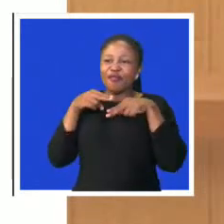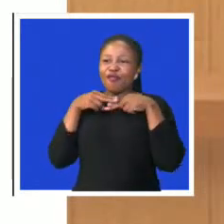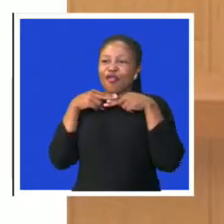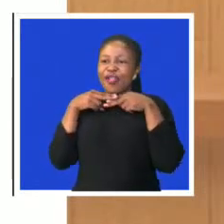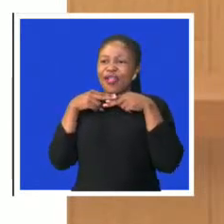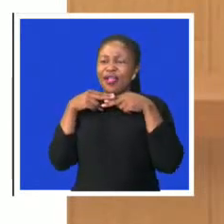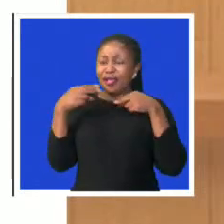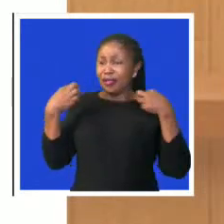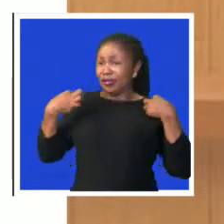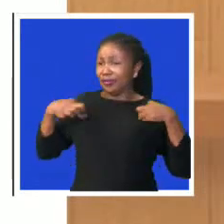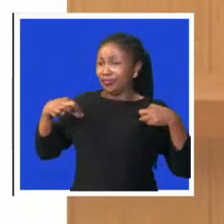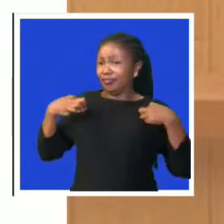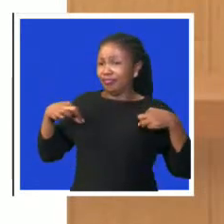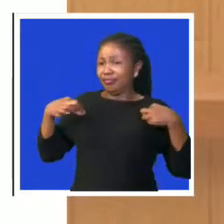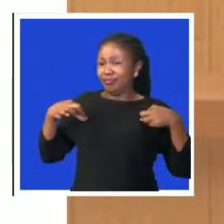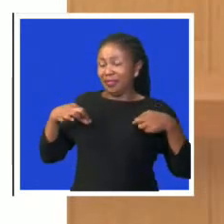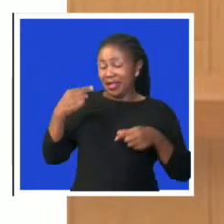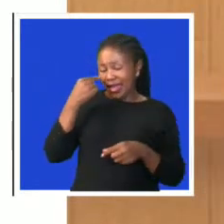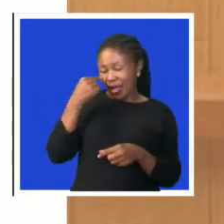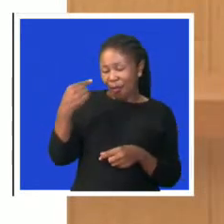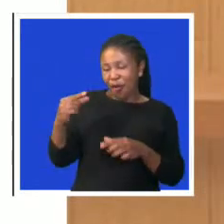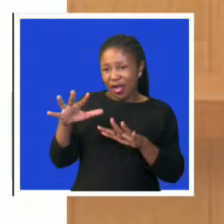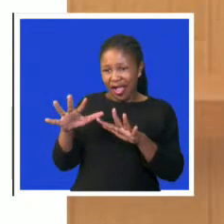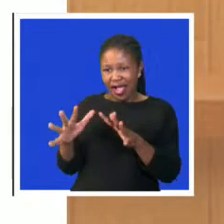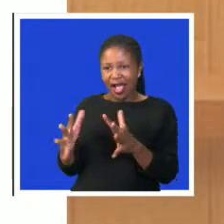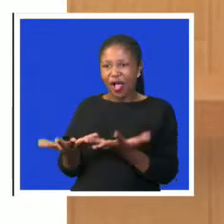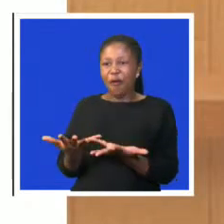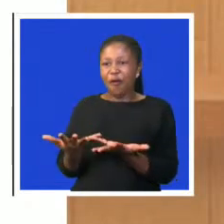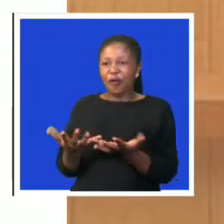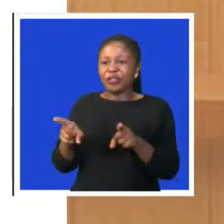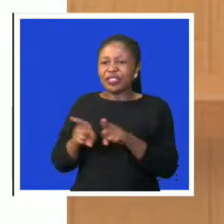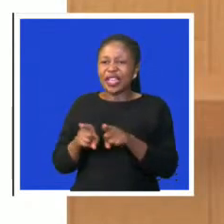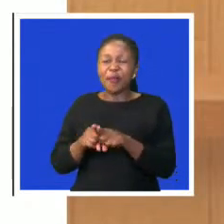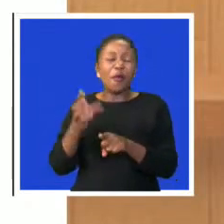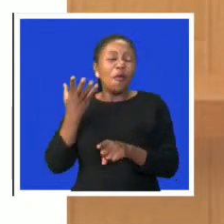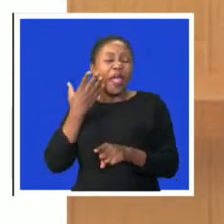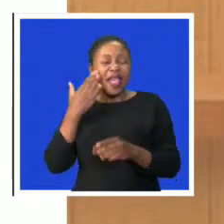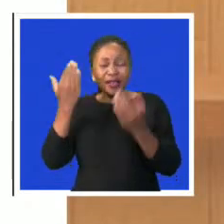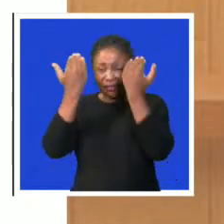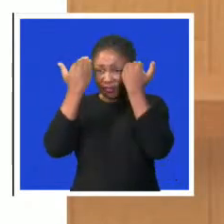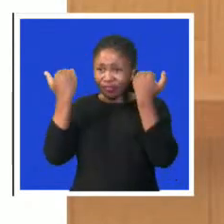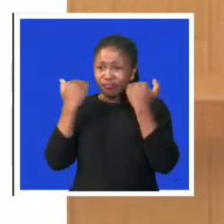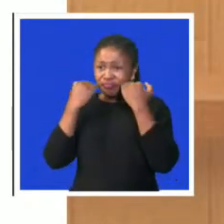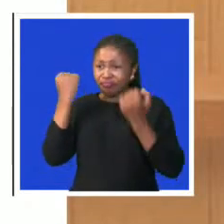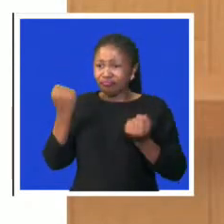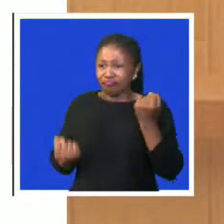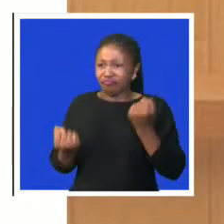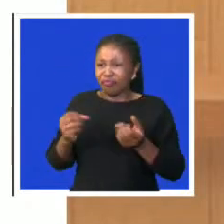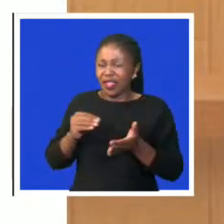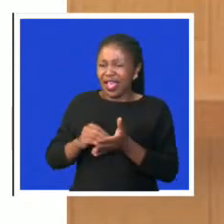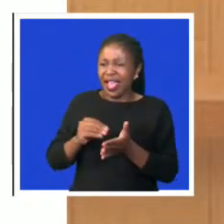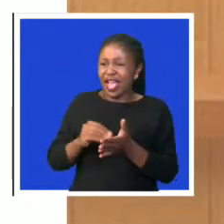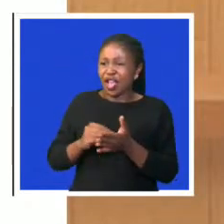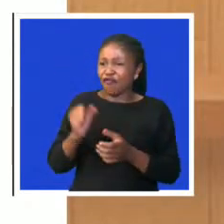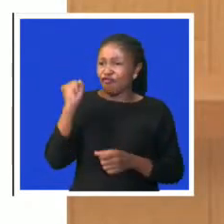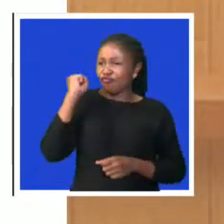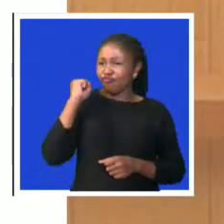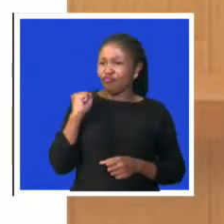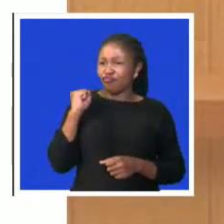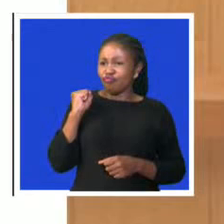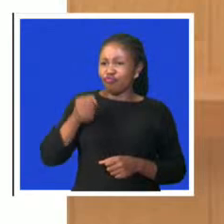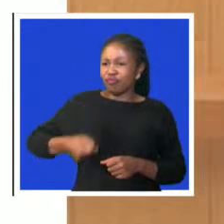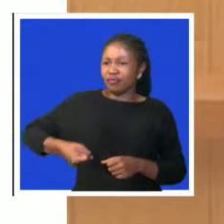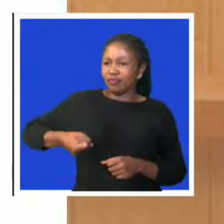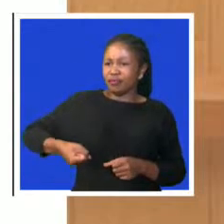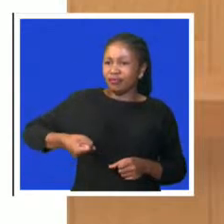code. Again, dear Lena, we can see them when going to court carrying their big bags, and they also refer